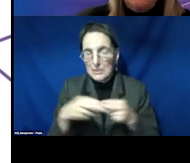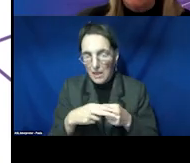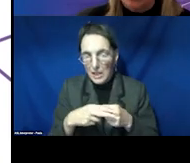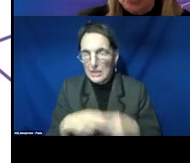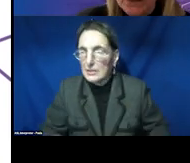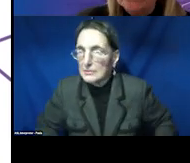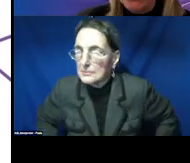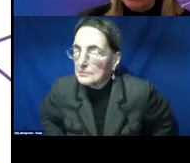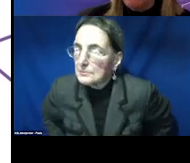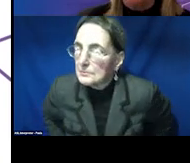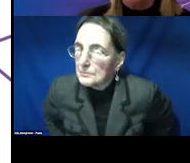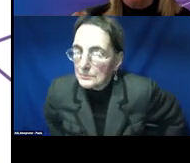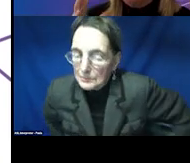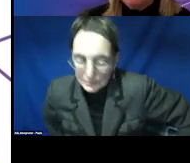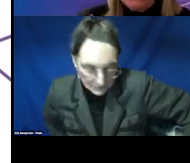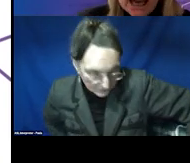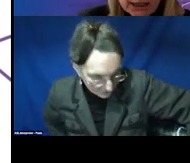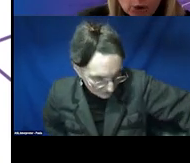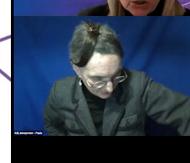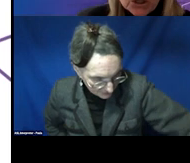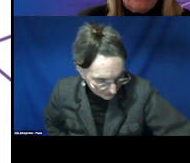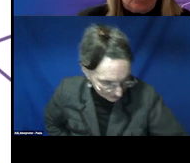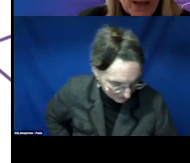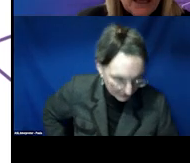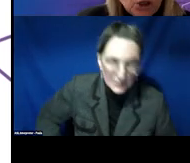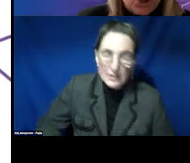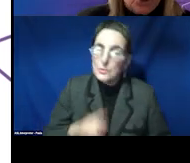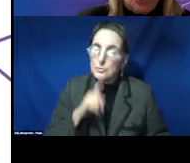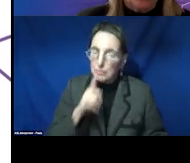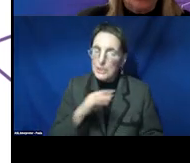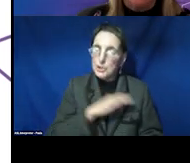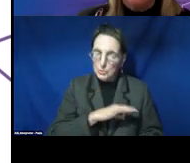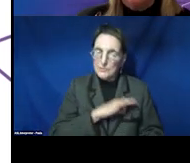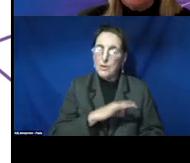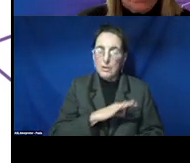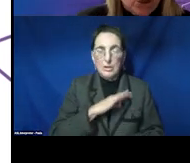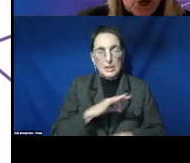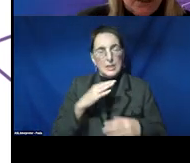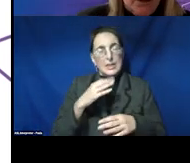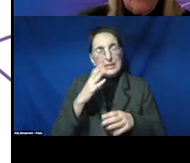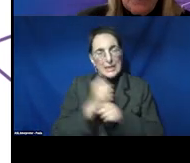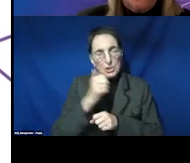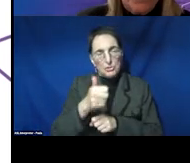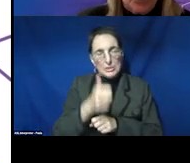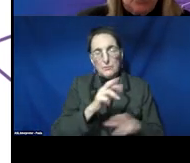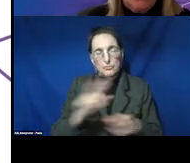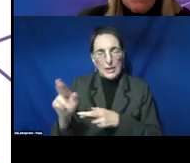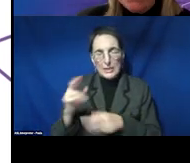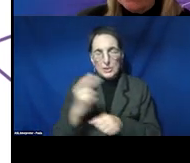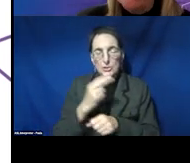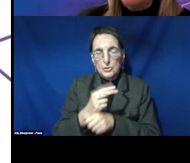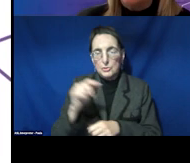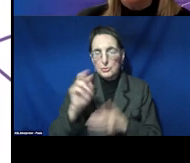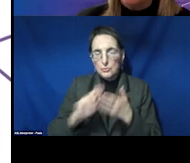that is incredibly useful in getting yourself ready to use research.gov. And so